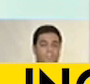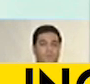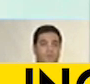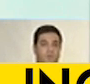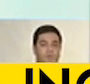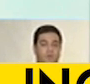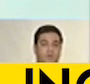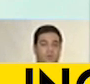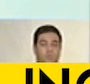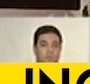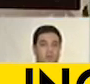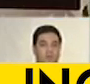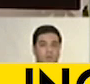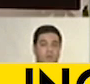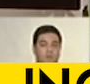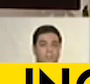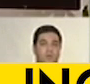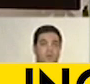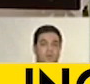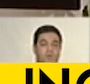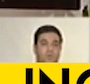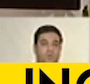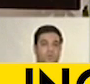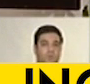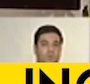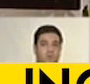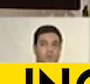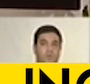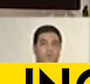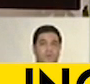vatanidan ayro yashaganligini nadomatlar bilan yozadi.